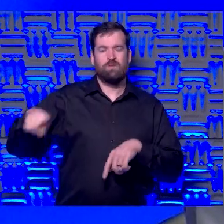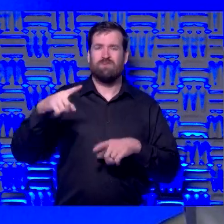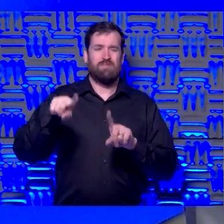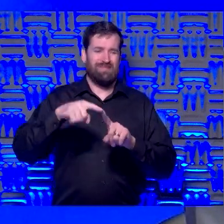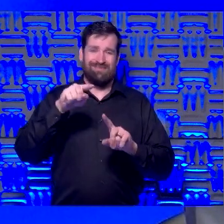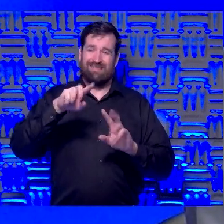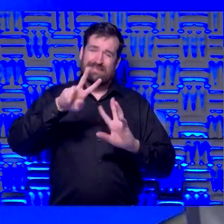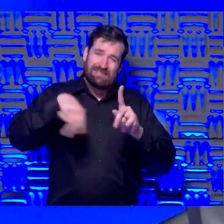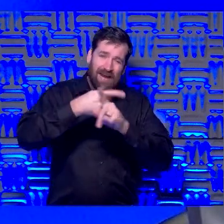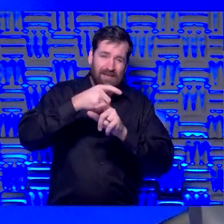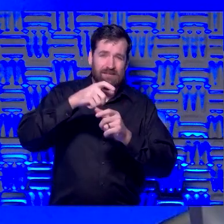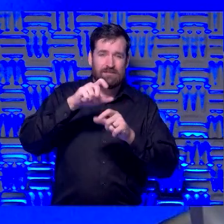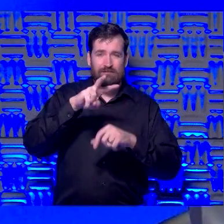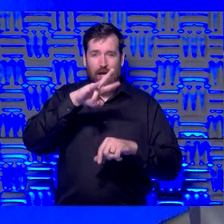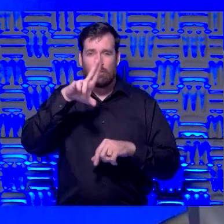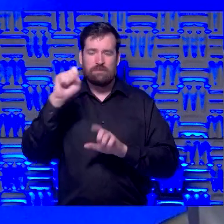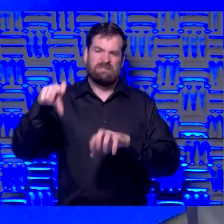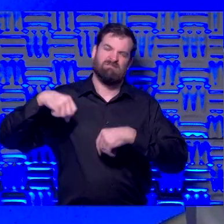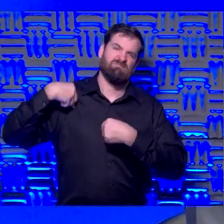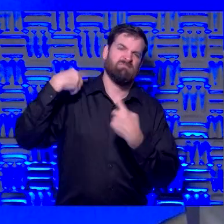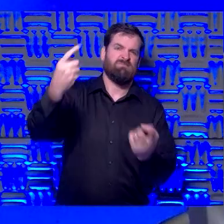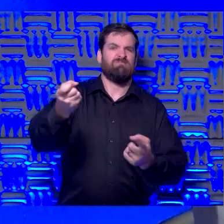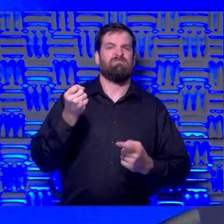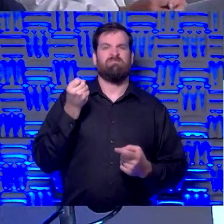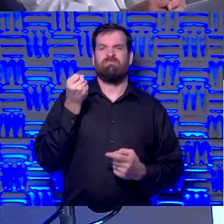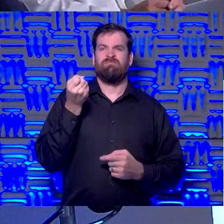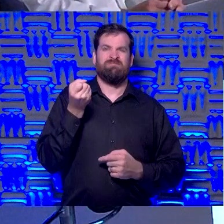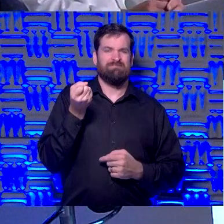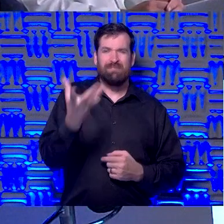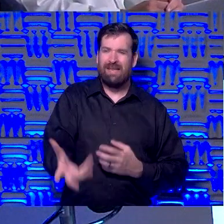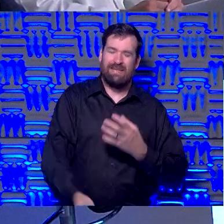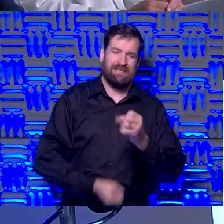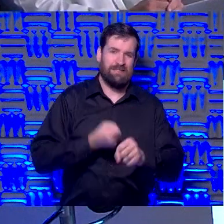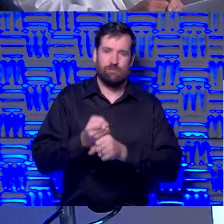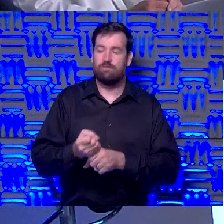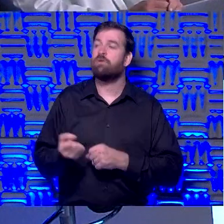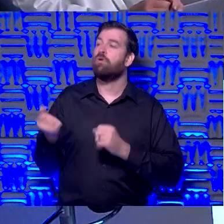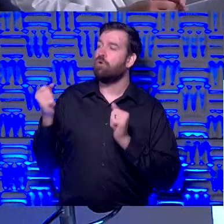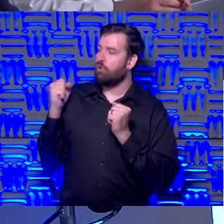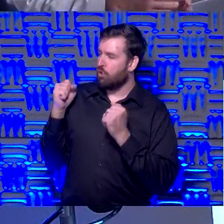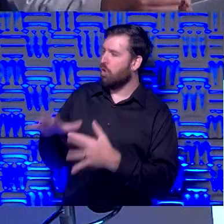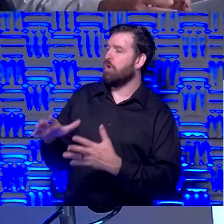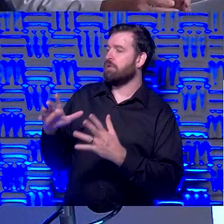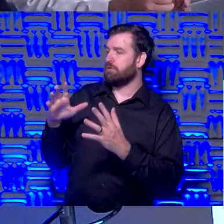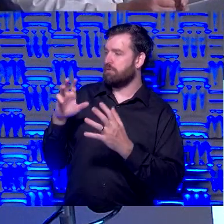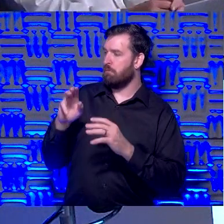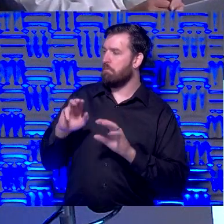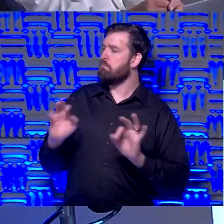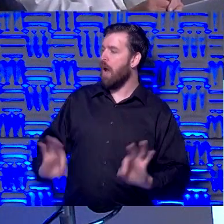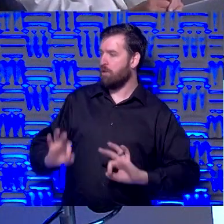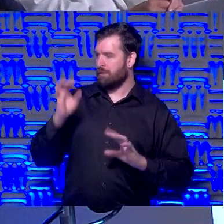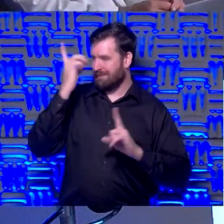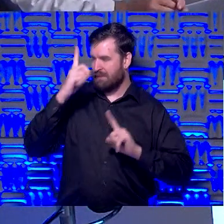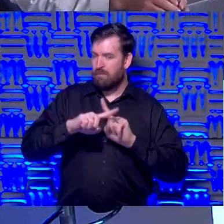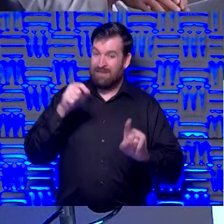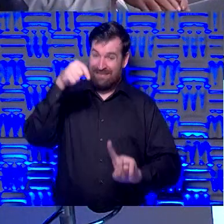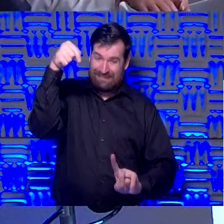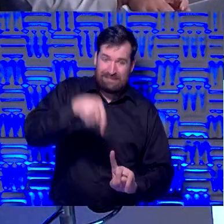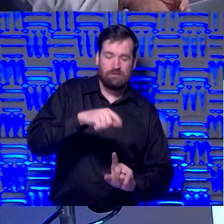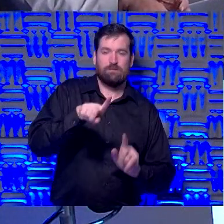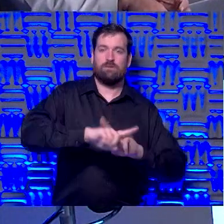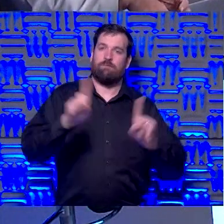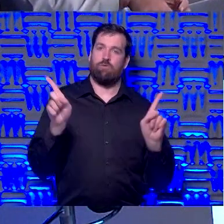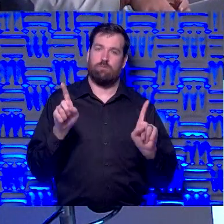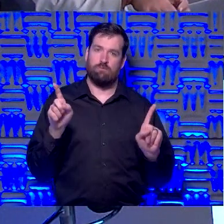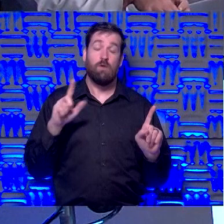for hundreds of years within our population as well. And they cause mild disease. And it does cause mild disease, so it's totally different. But yeah, so